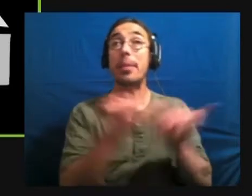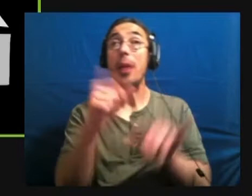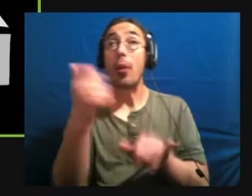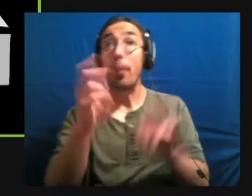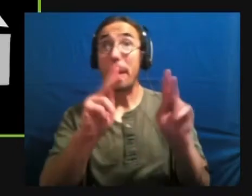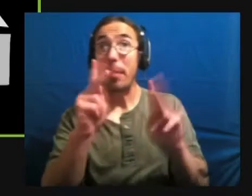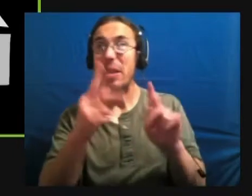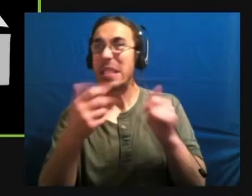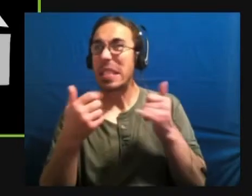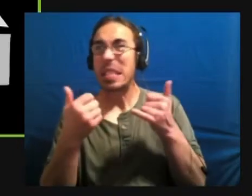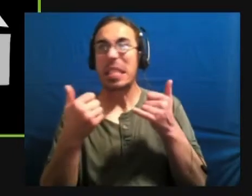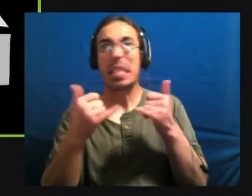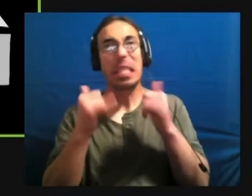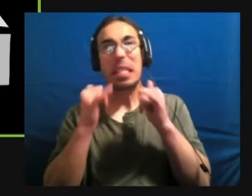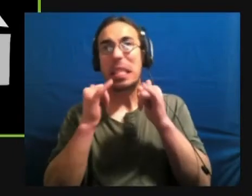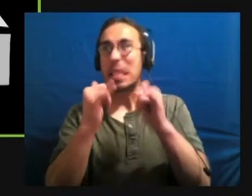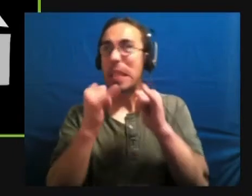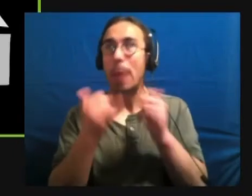way that